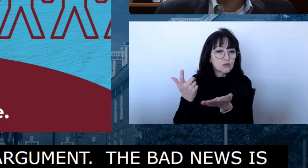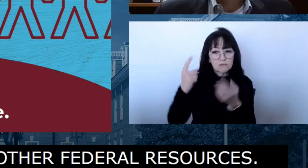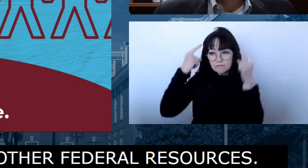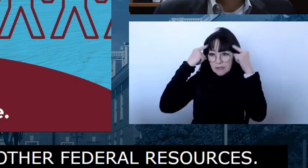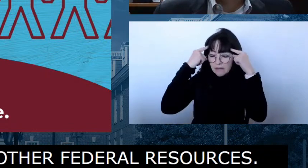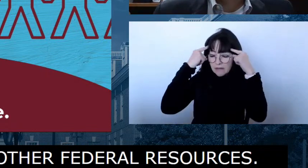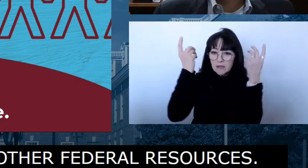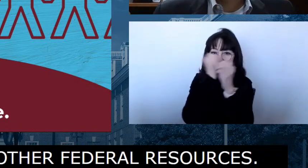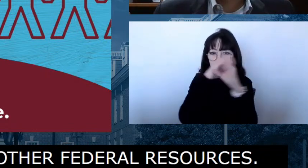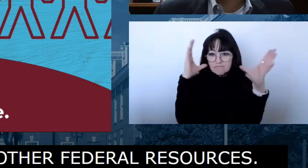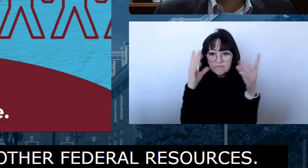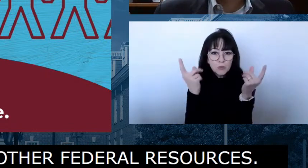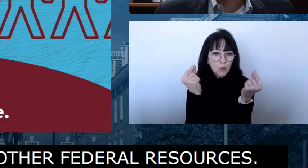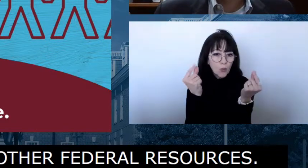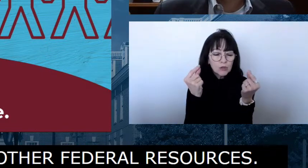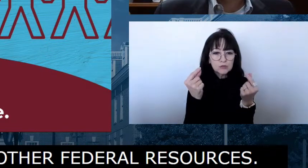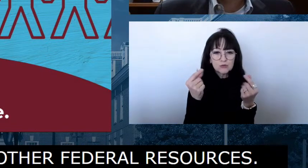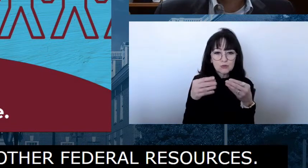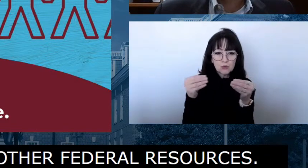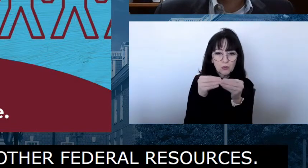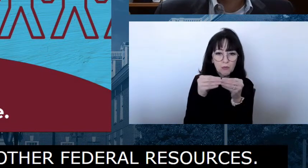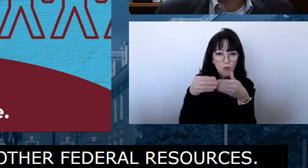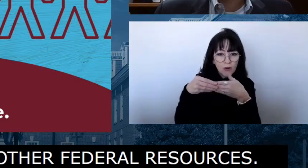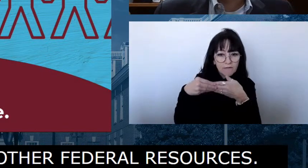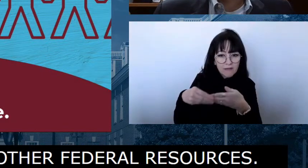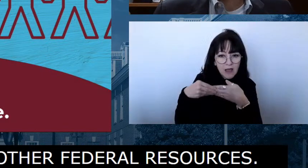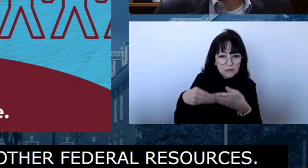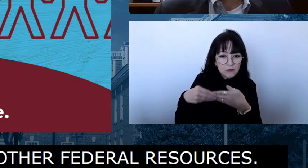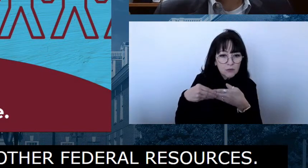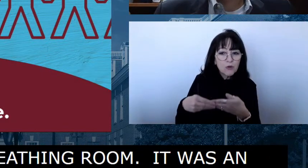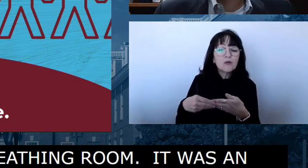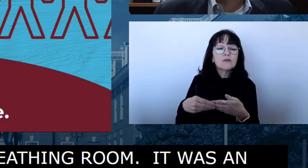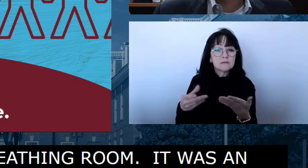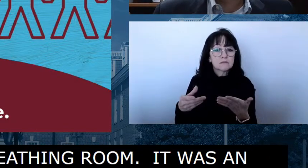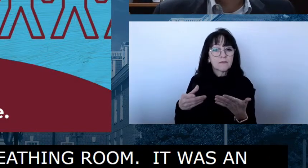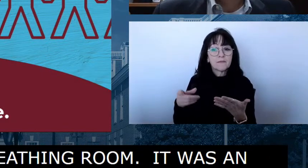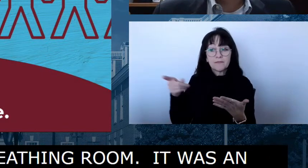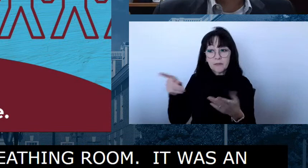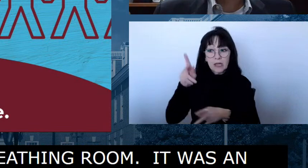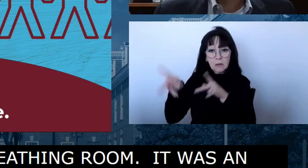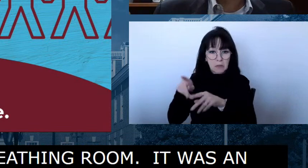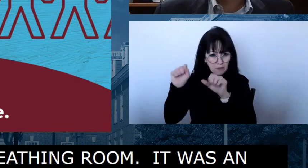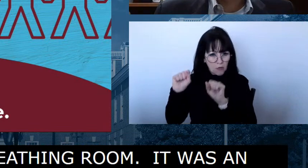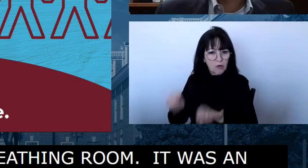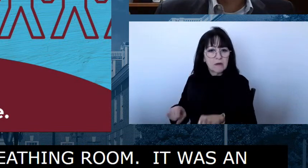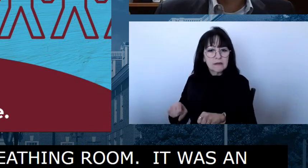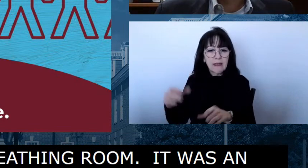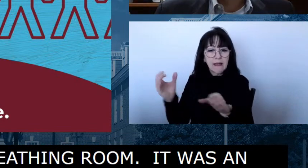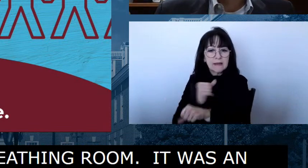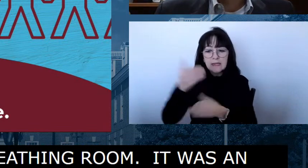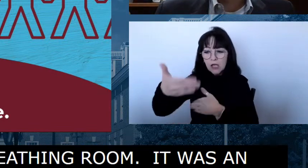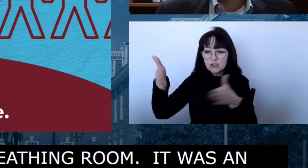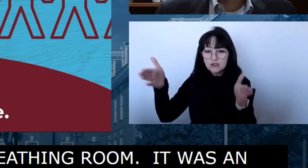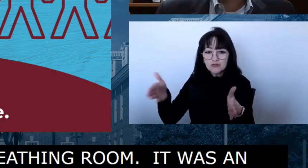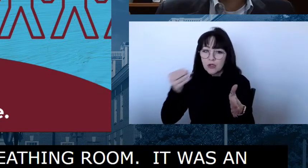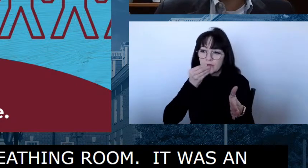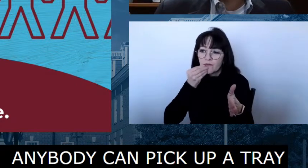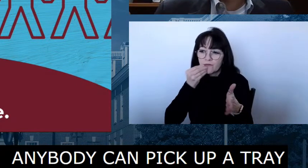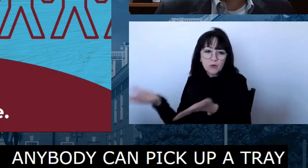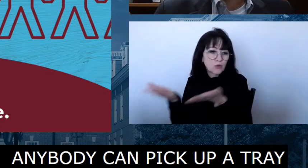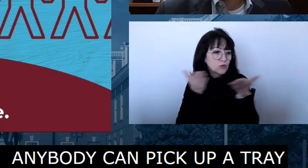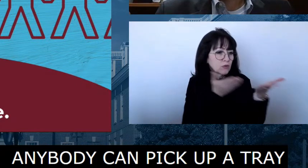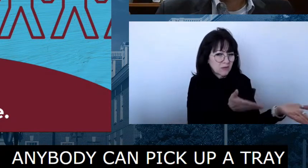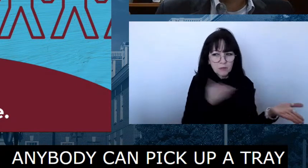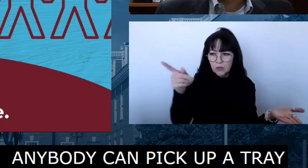So anybody could pick up a tray and deliver it to somebody. Anybody could sit with a patient that may need somebody because